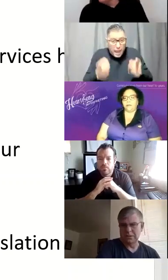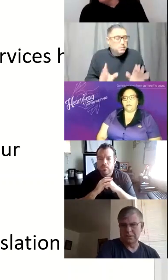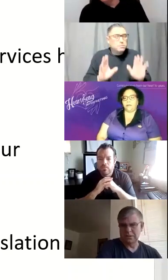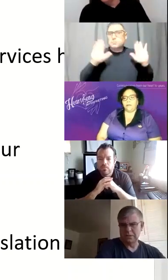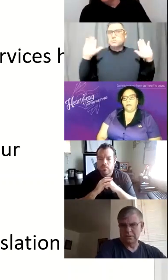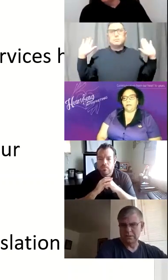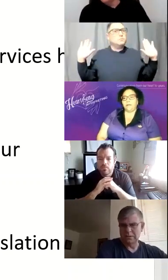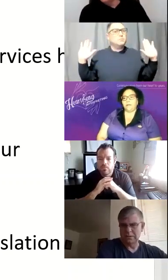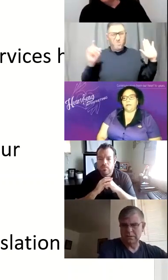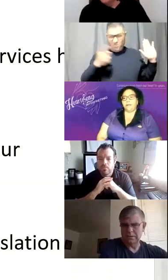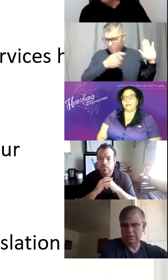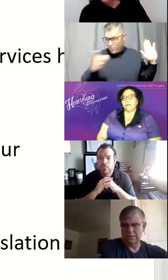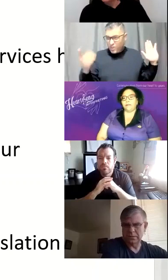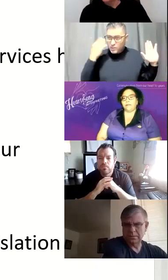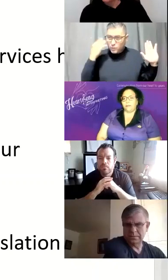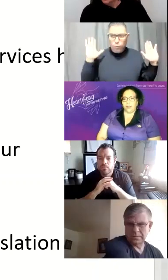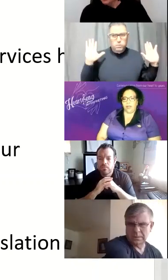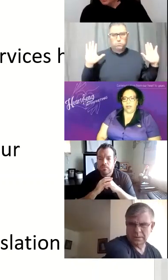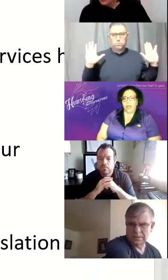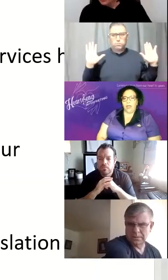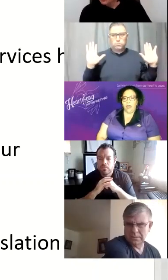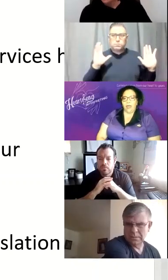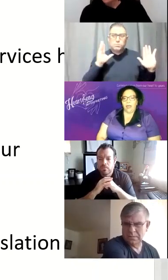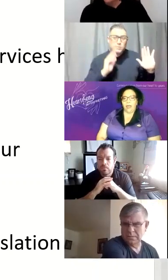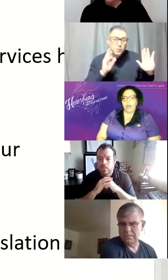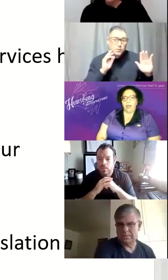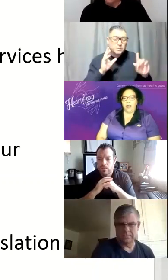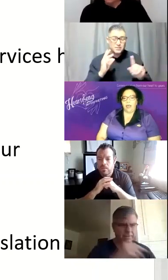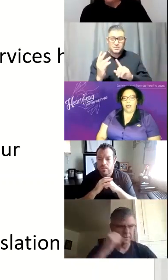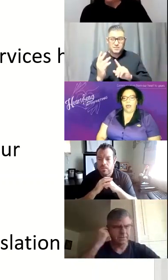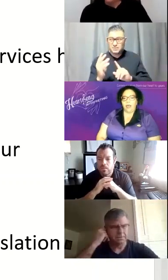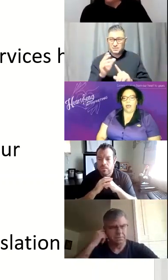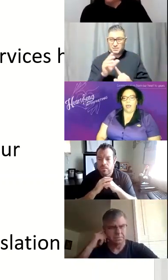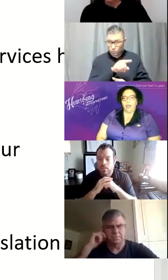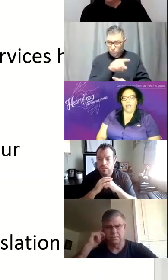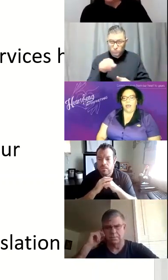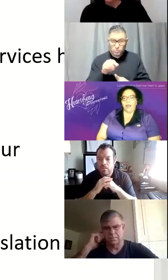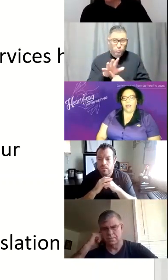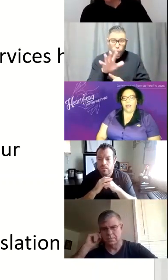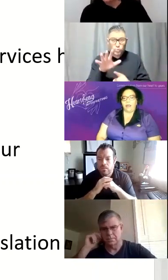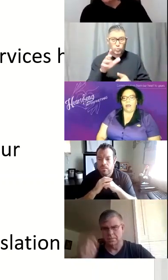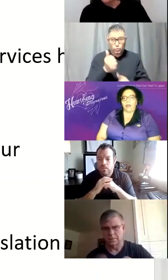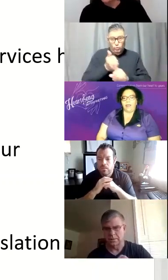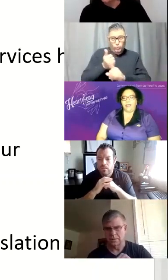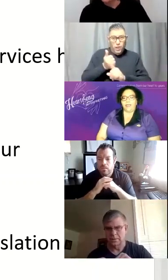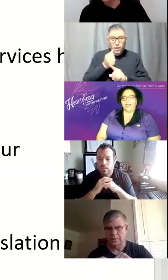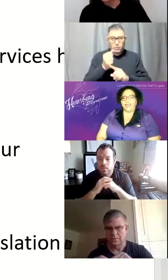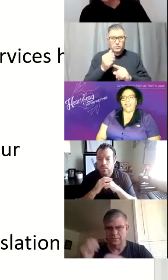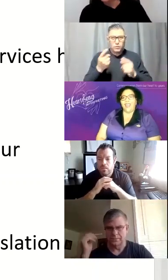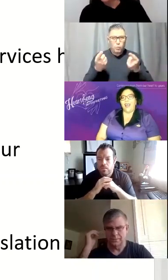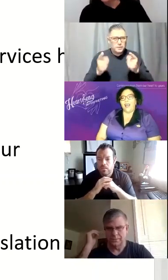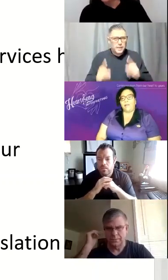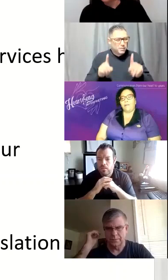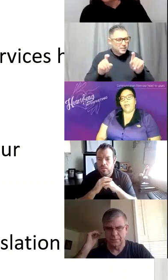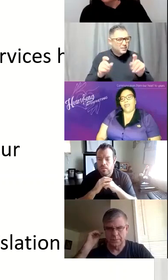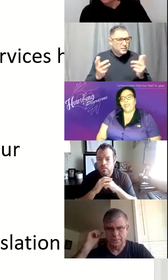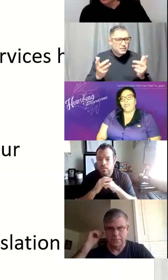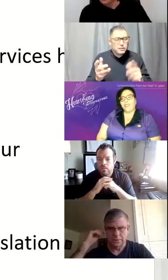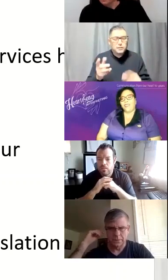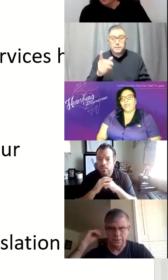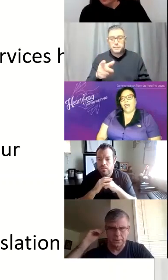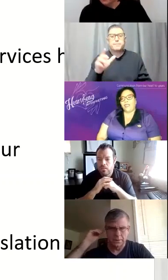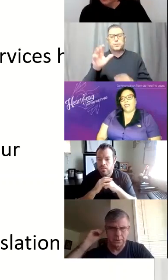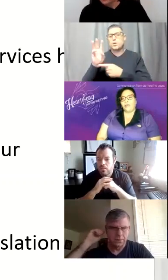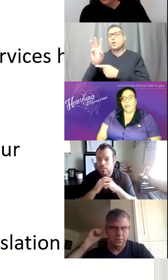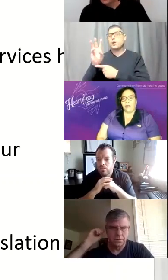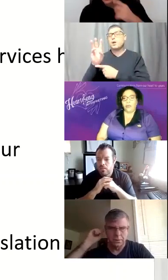And do you guys have any experiences or exposure with how that is occurring? My agency